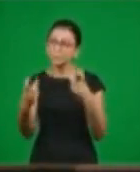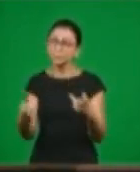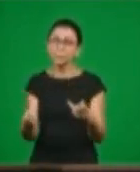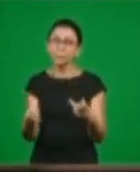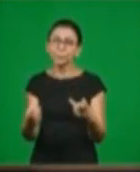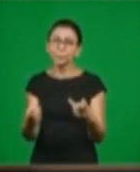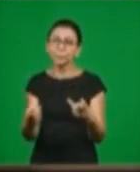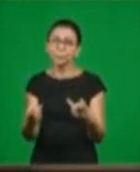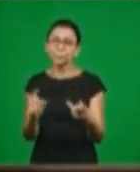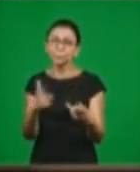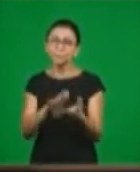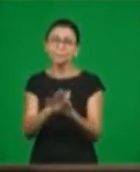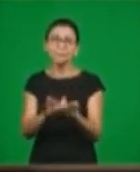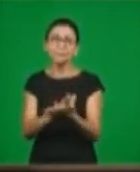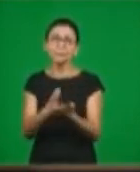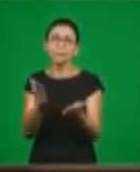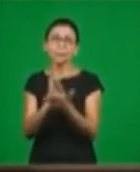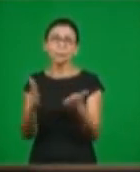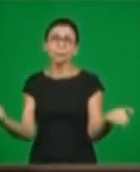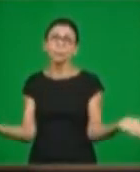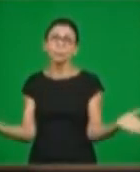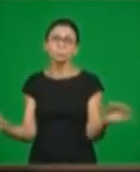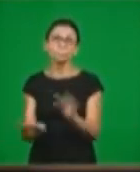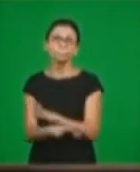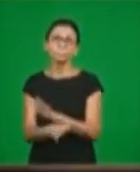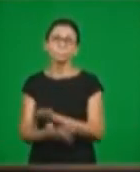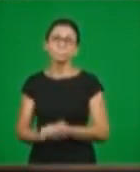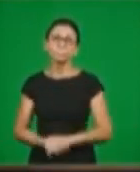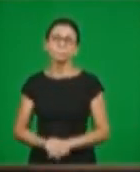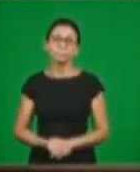no pleading.